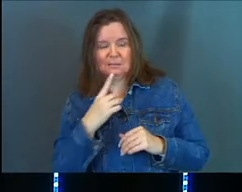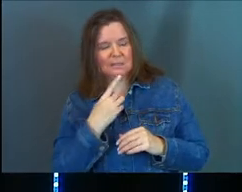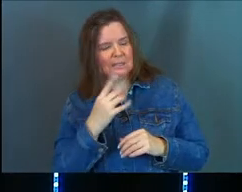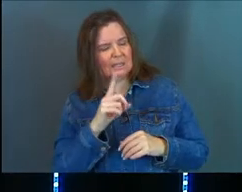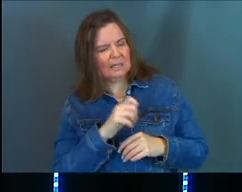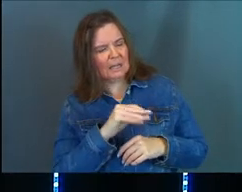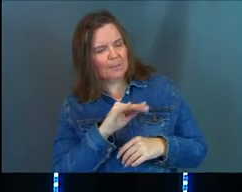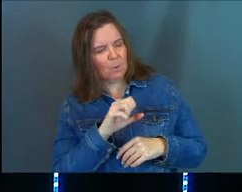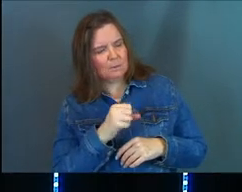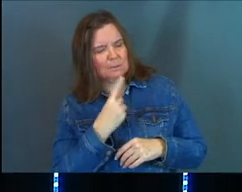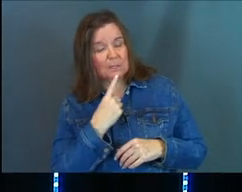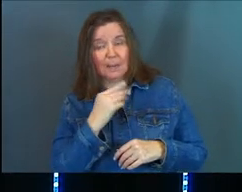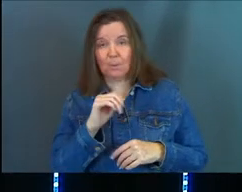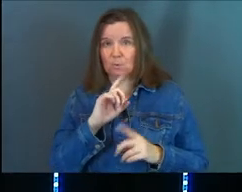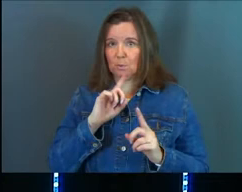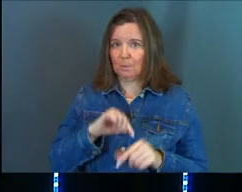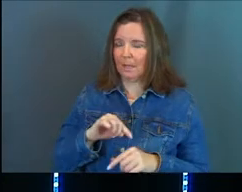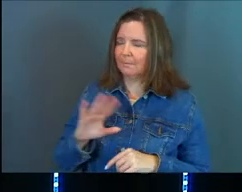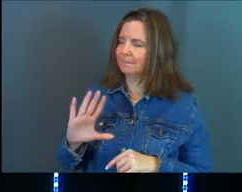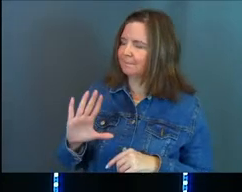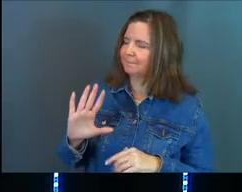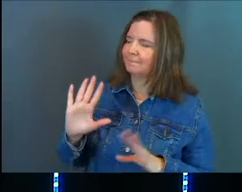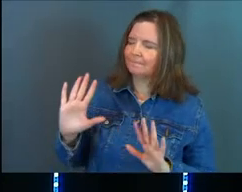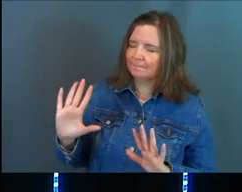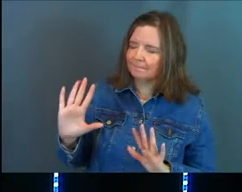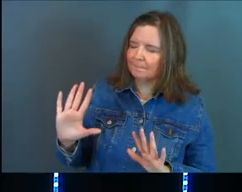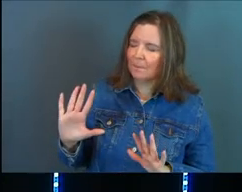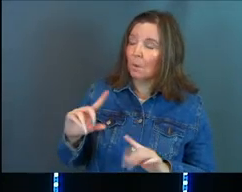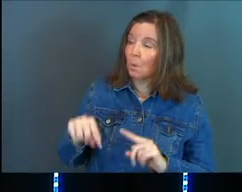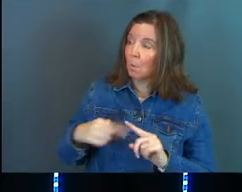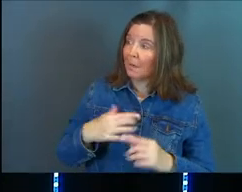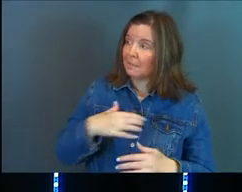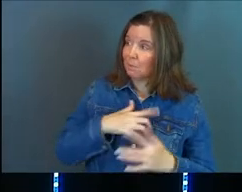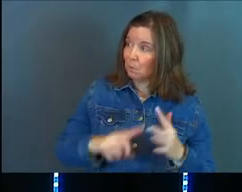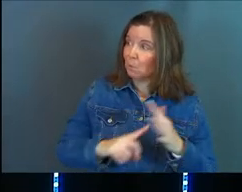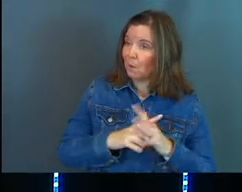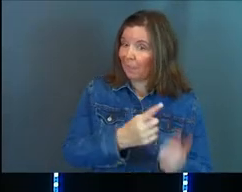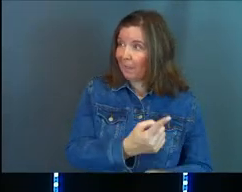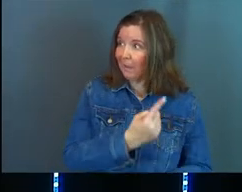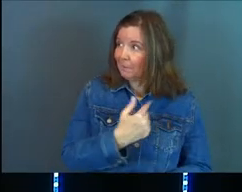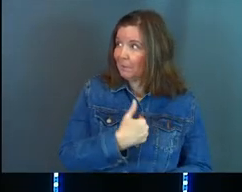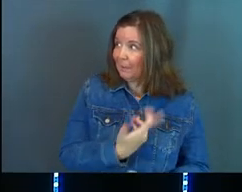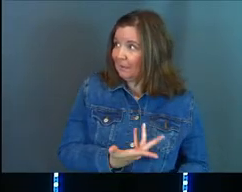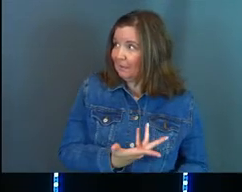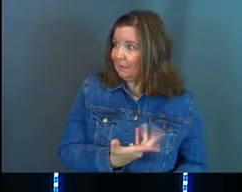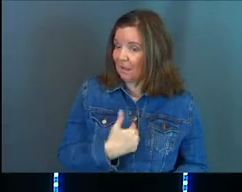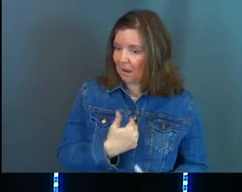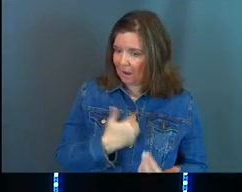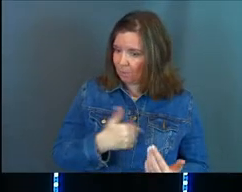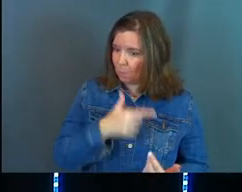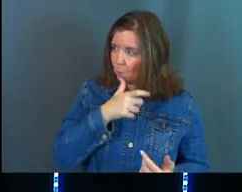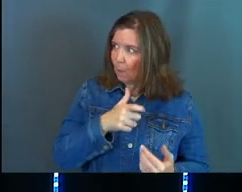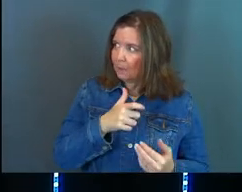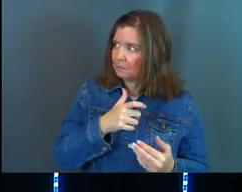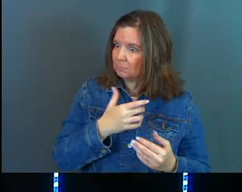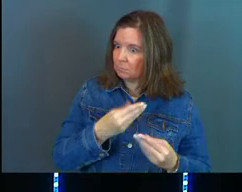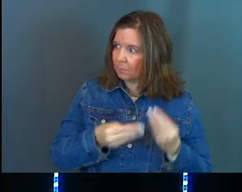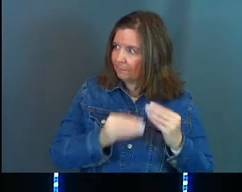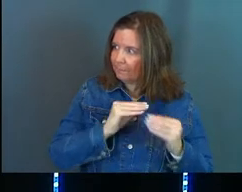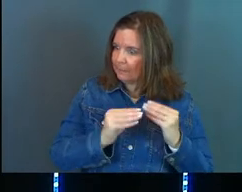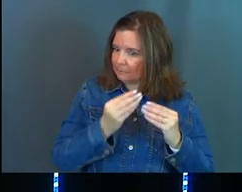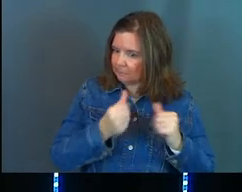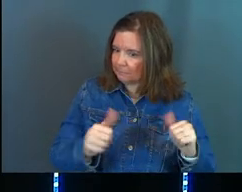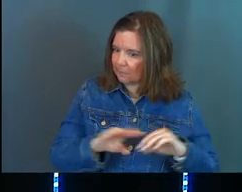asking Moses about this, and this is Moses' reply. He says, hey, Jethro, when a dispute arises, they come to me, okay? And I am the one who has to settle the